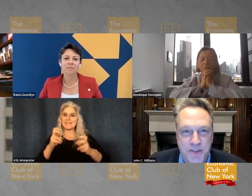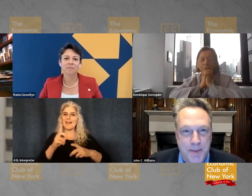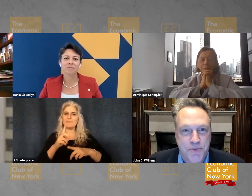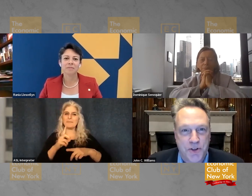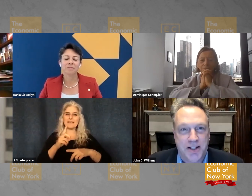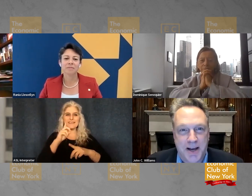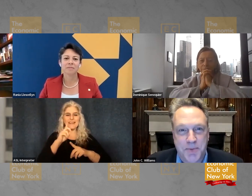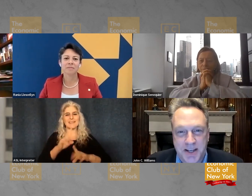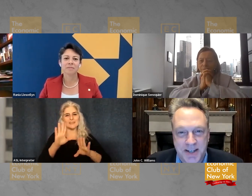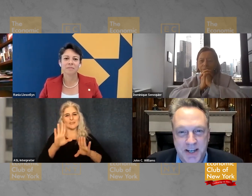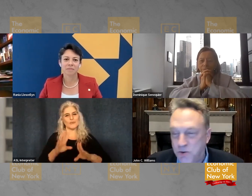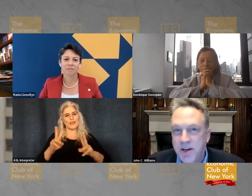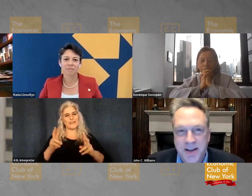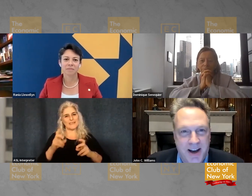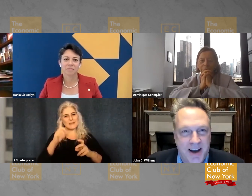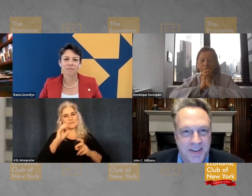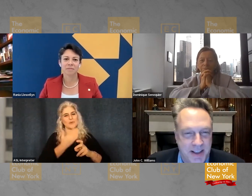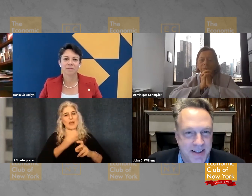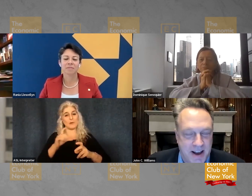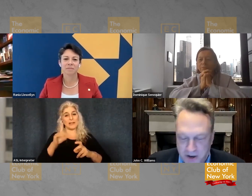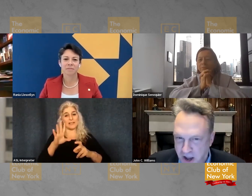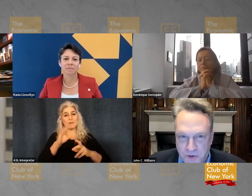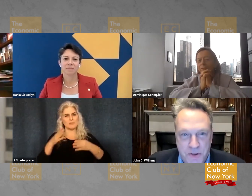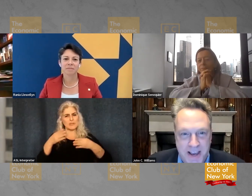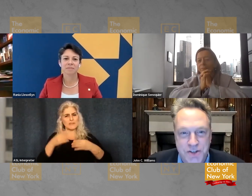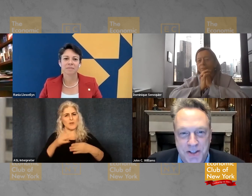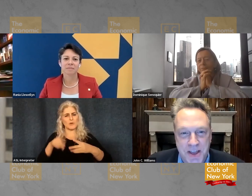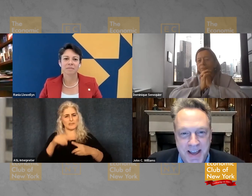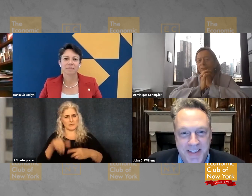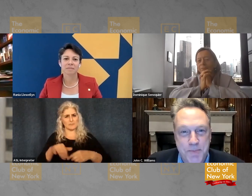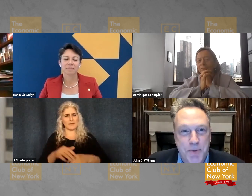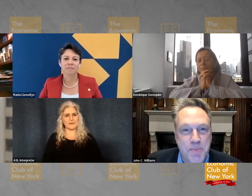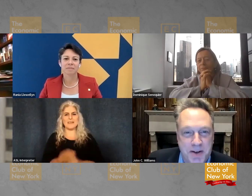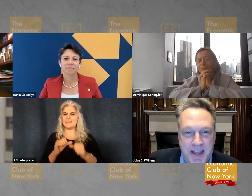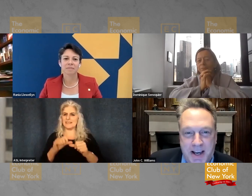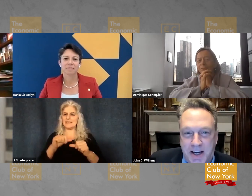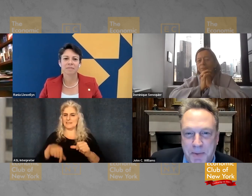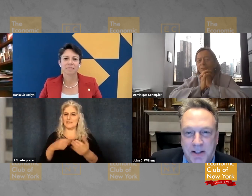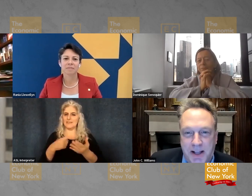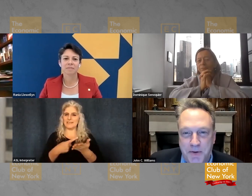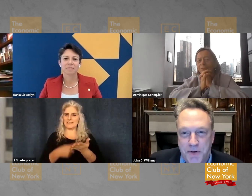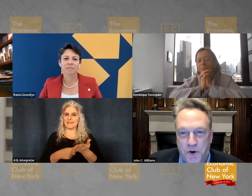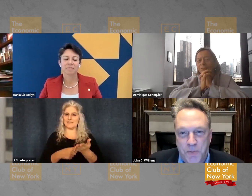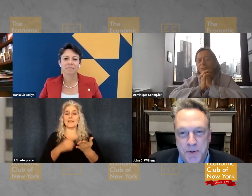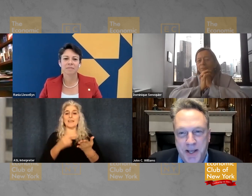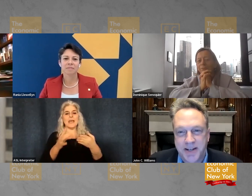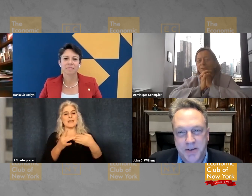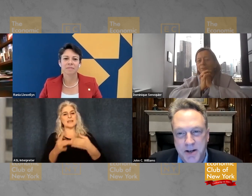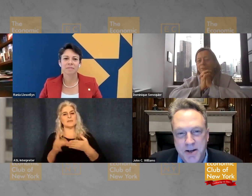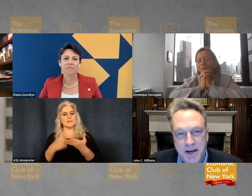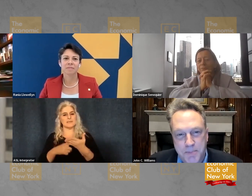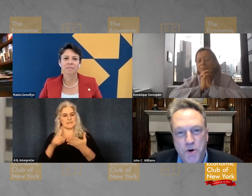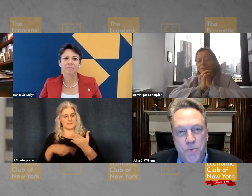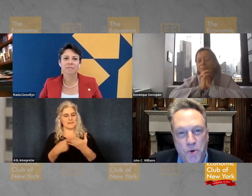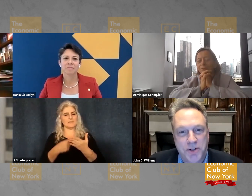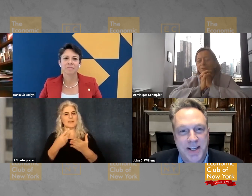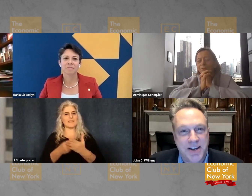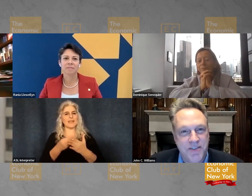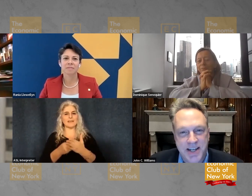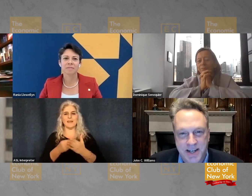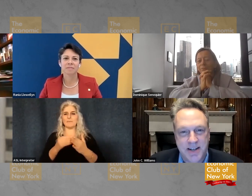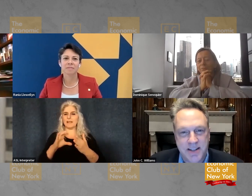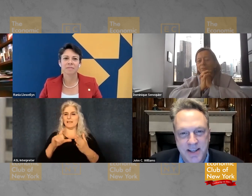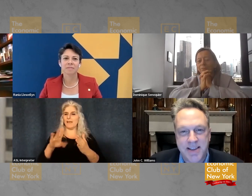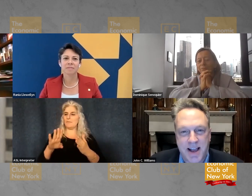are great themes for the club to continue these conversations. And that brings me to the Economic Club of New York. We play an important role